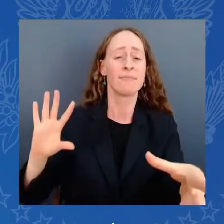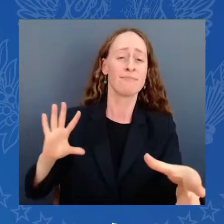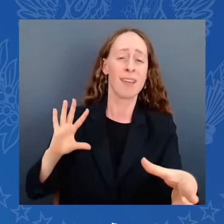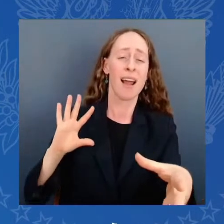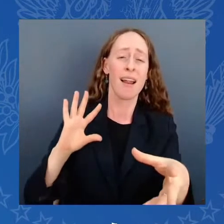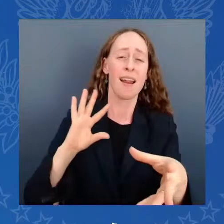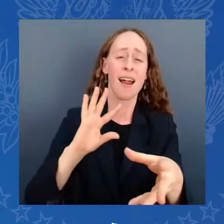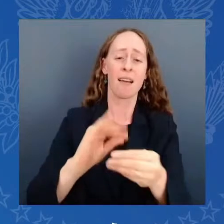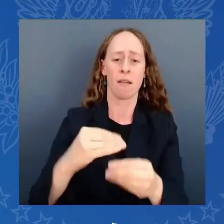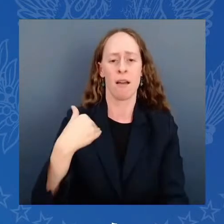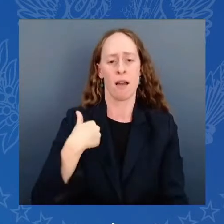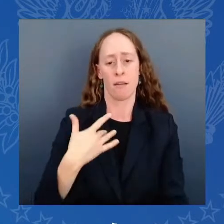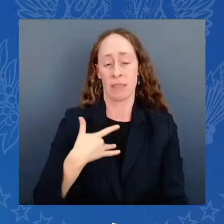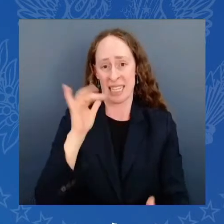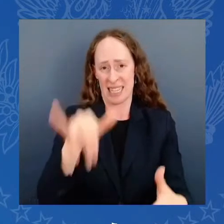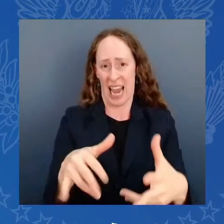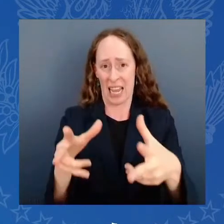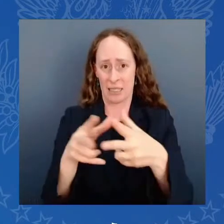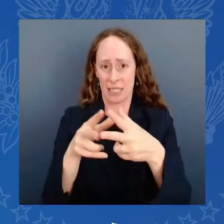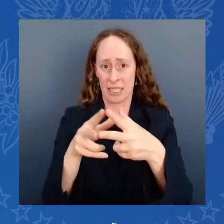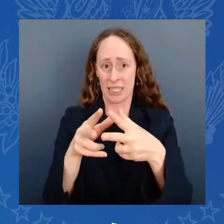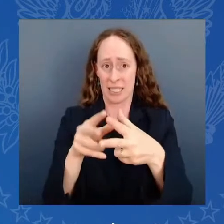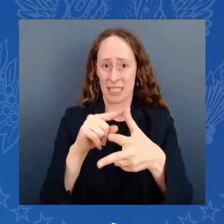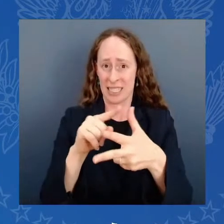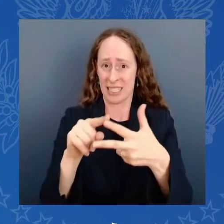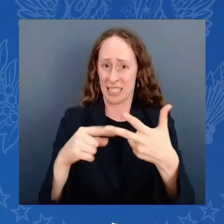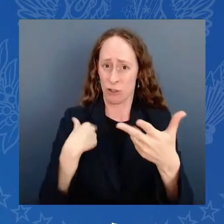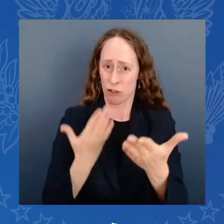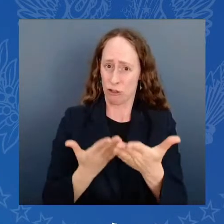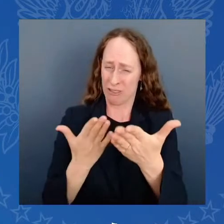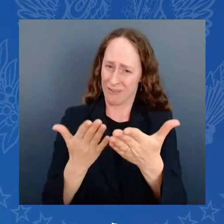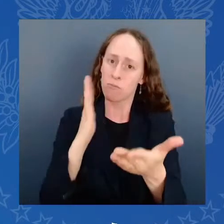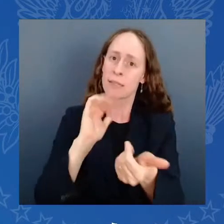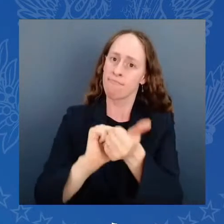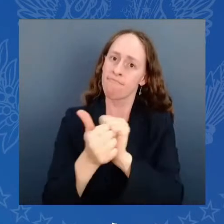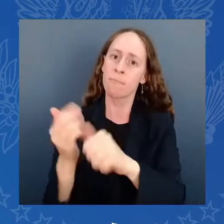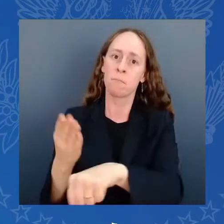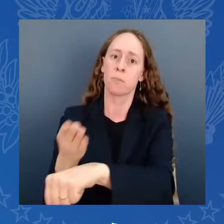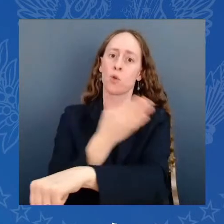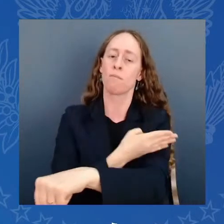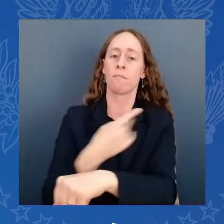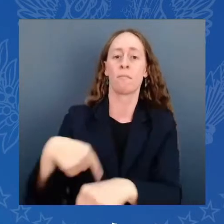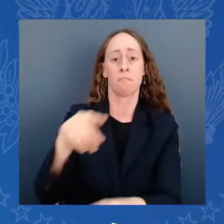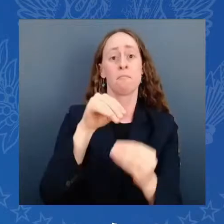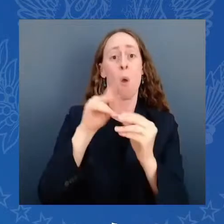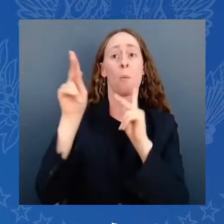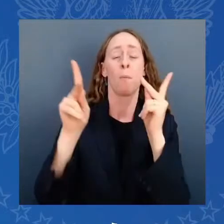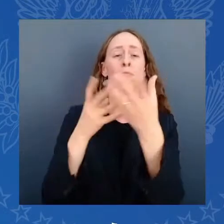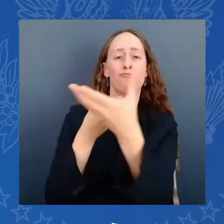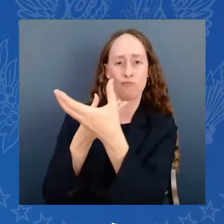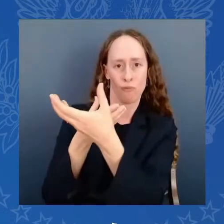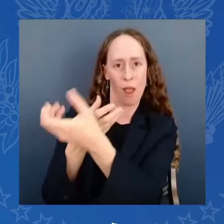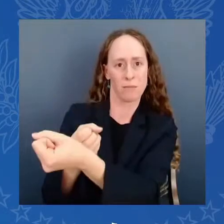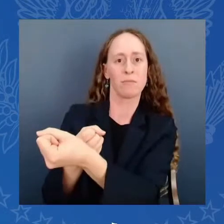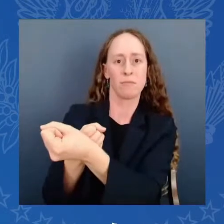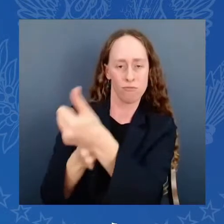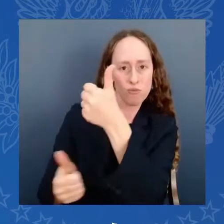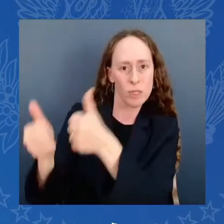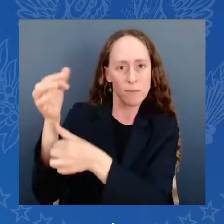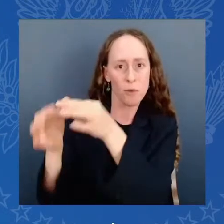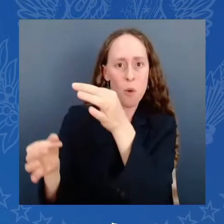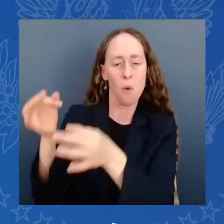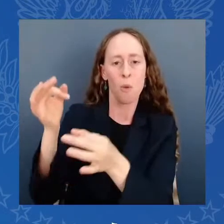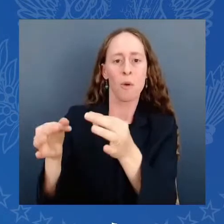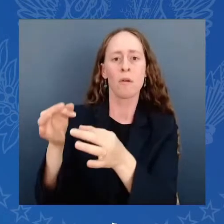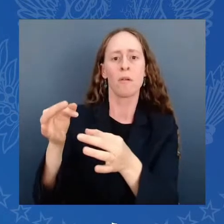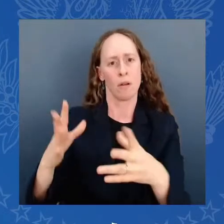restore trust in the courts, preserve the system of checks and balances that are vital to our democracy. There are also common